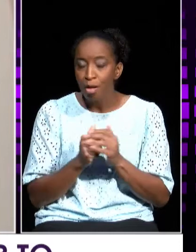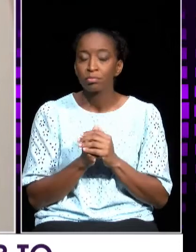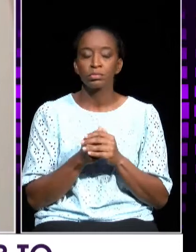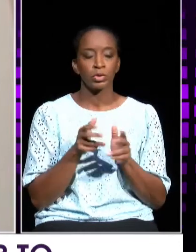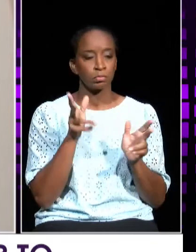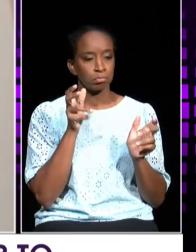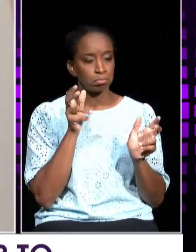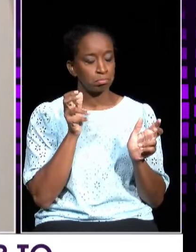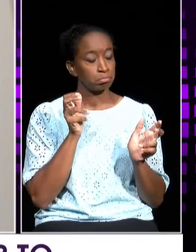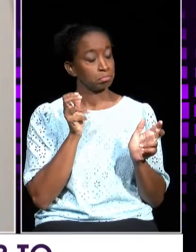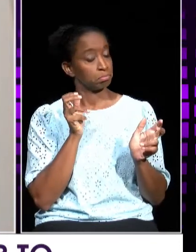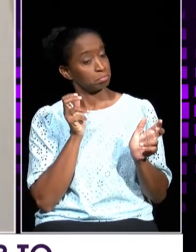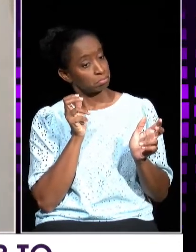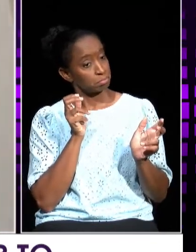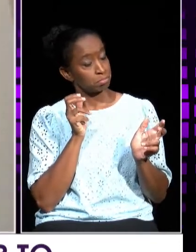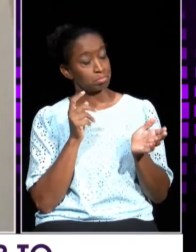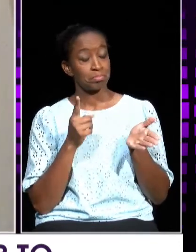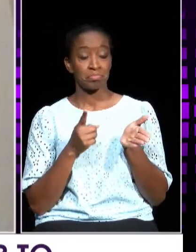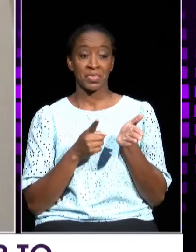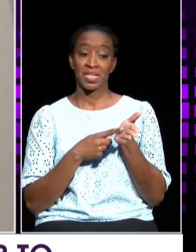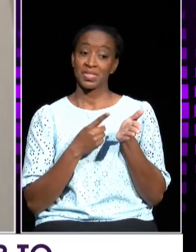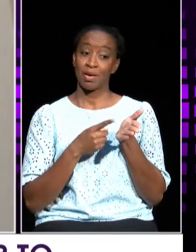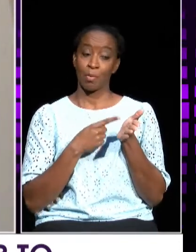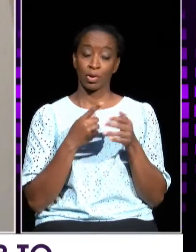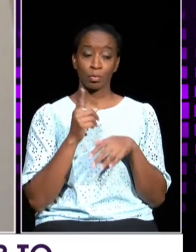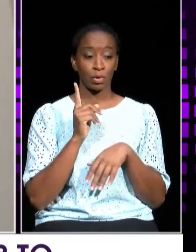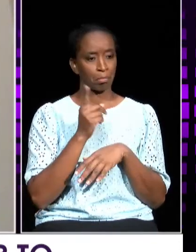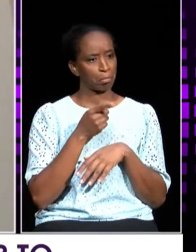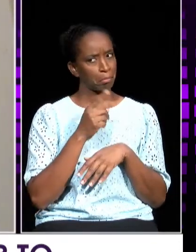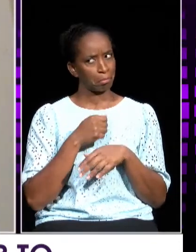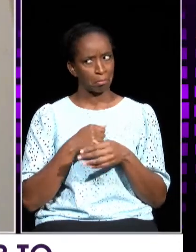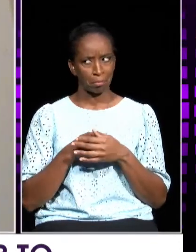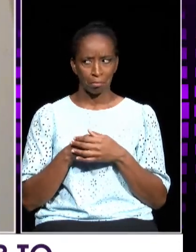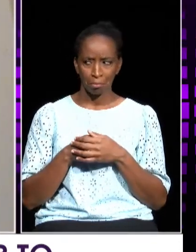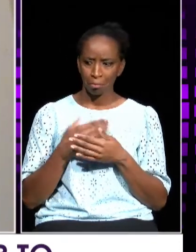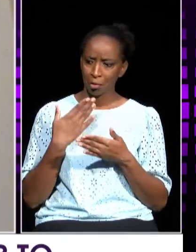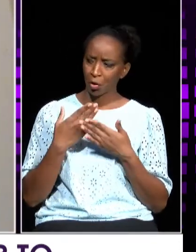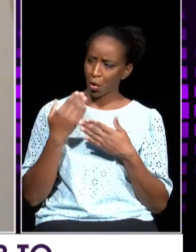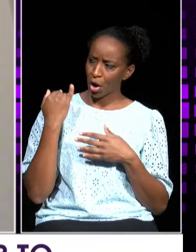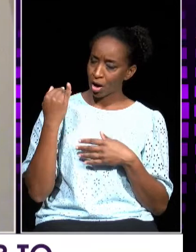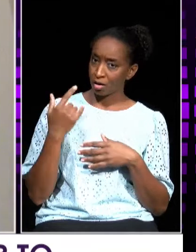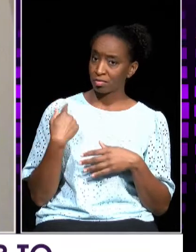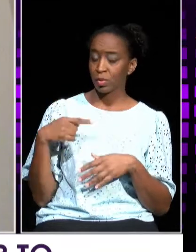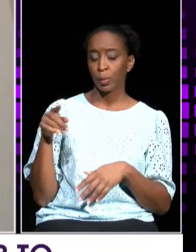with. Because we brush them off, it doesn't mean that they don't have a